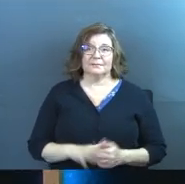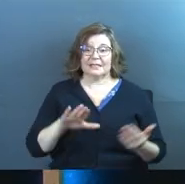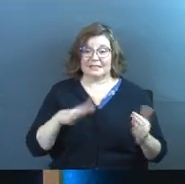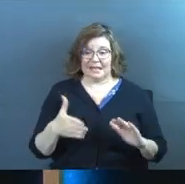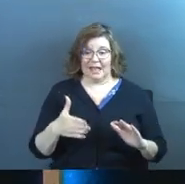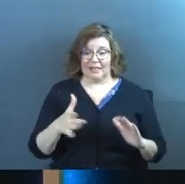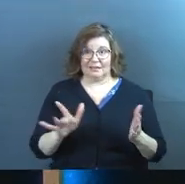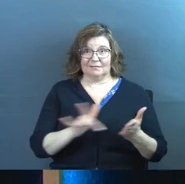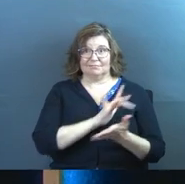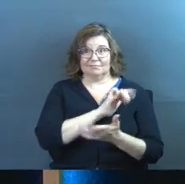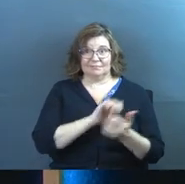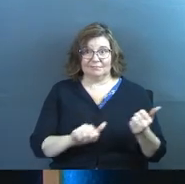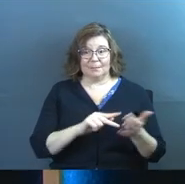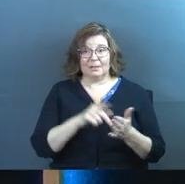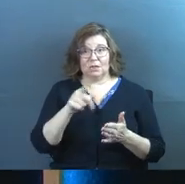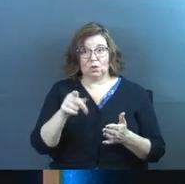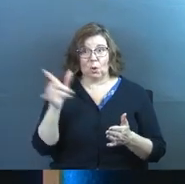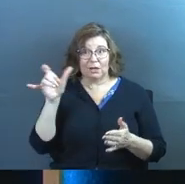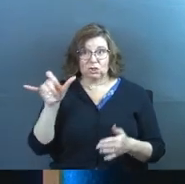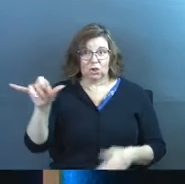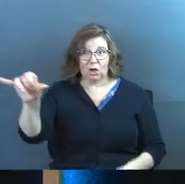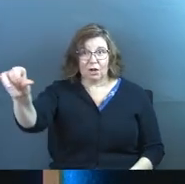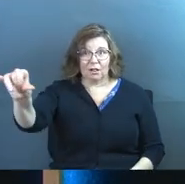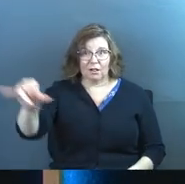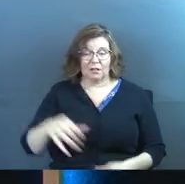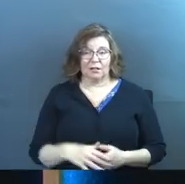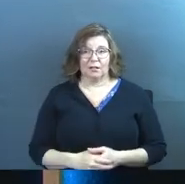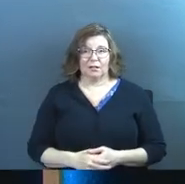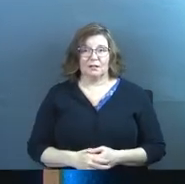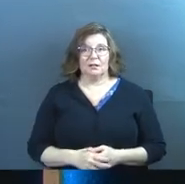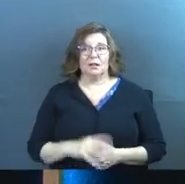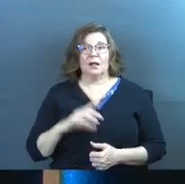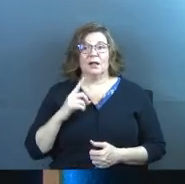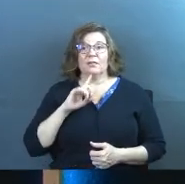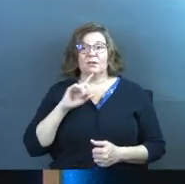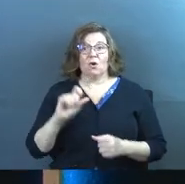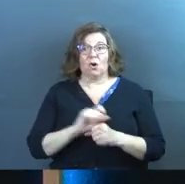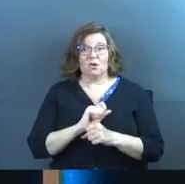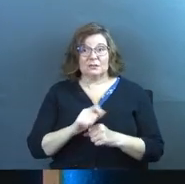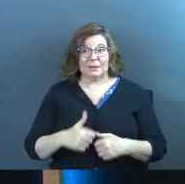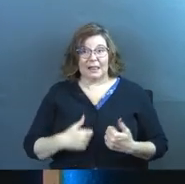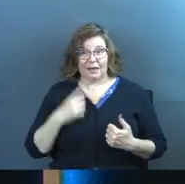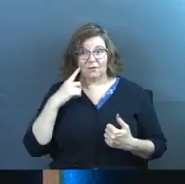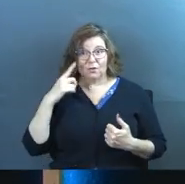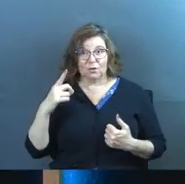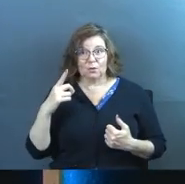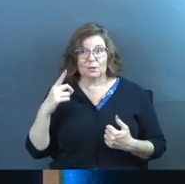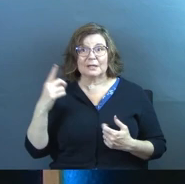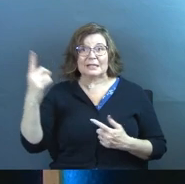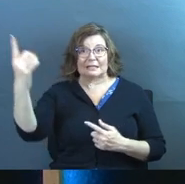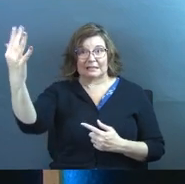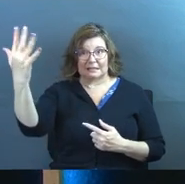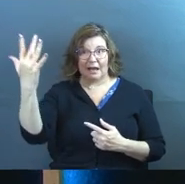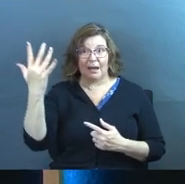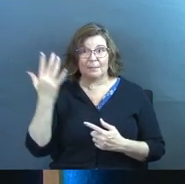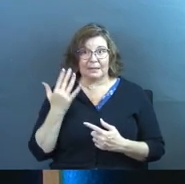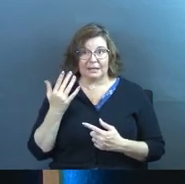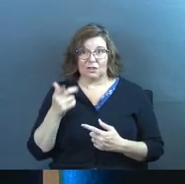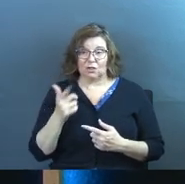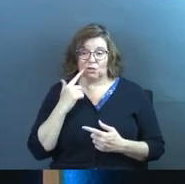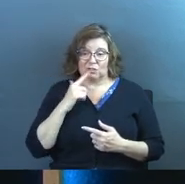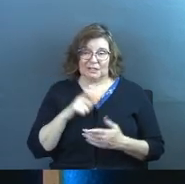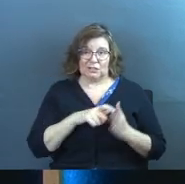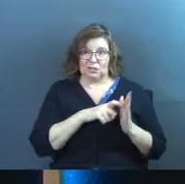Death of death means you're eternal. And the ultimate life for you is coming. You're